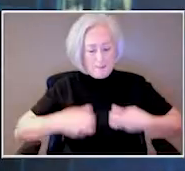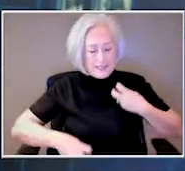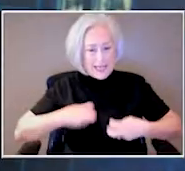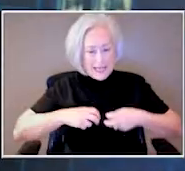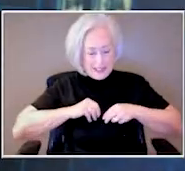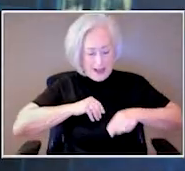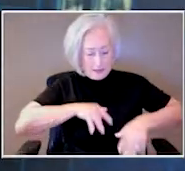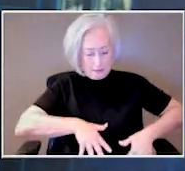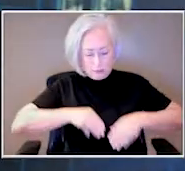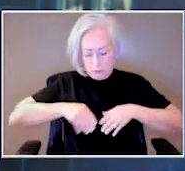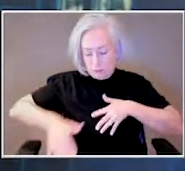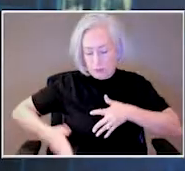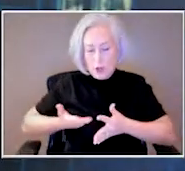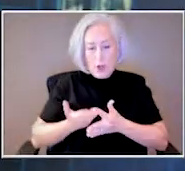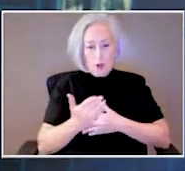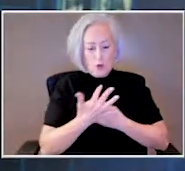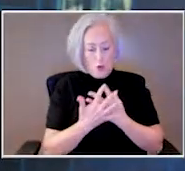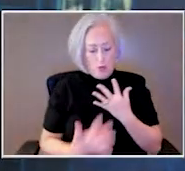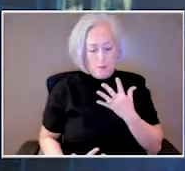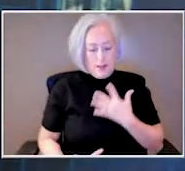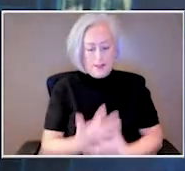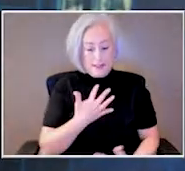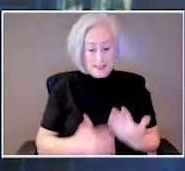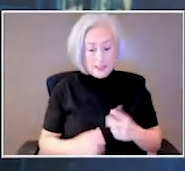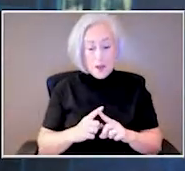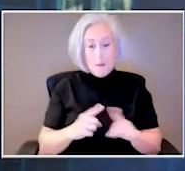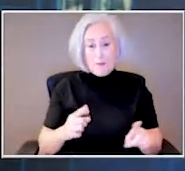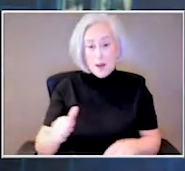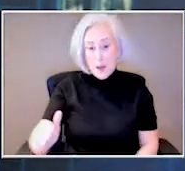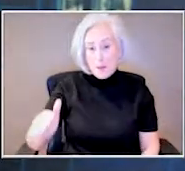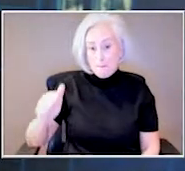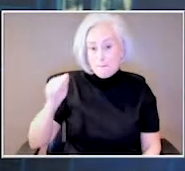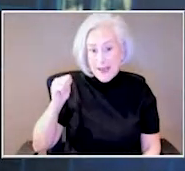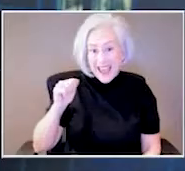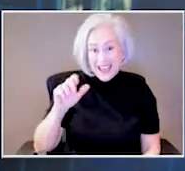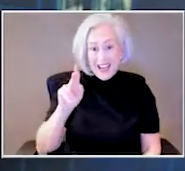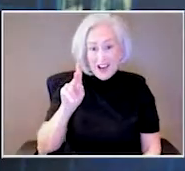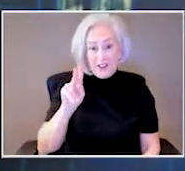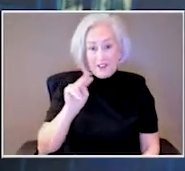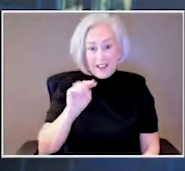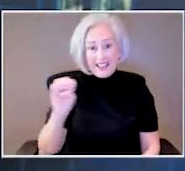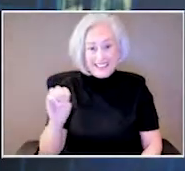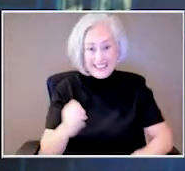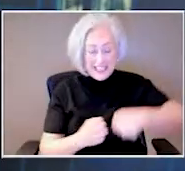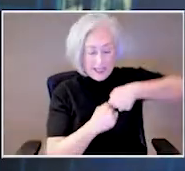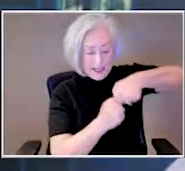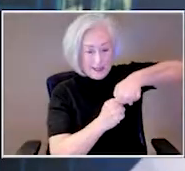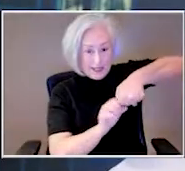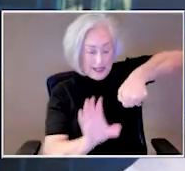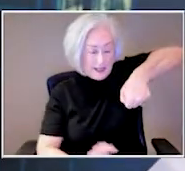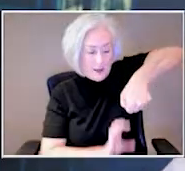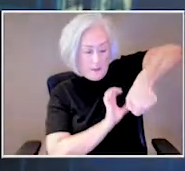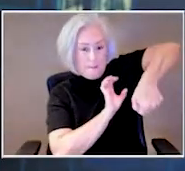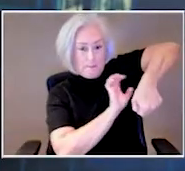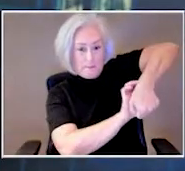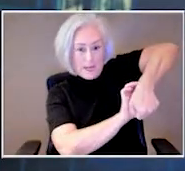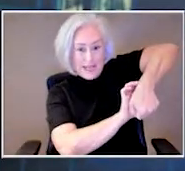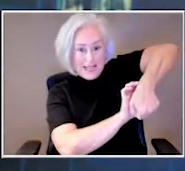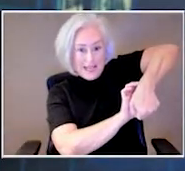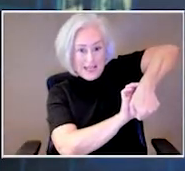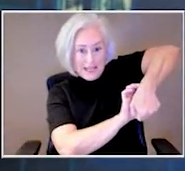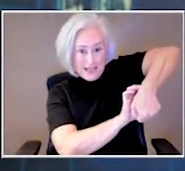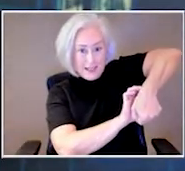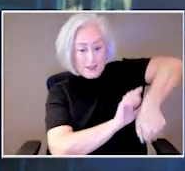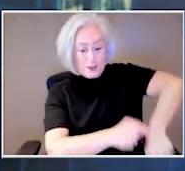system. But going from the back of the left knee area, the back of the left thigh, to the right axilla, the